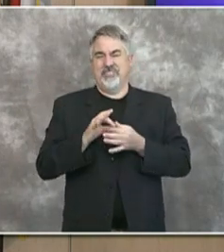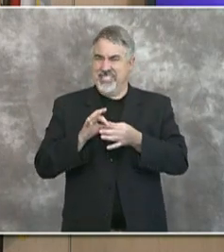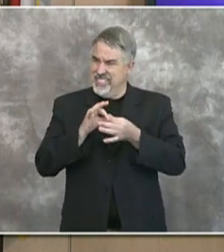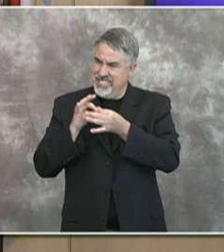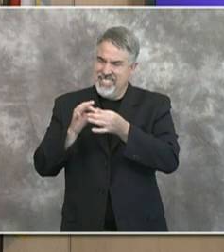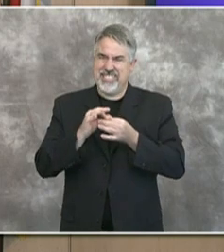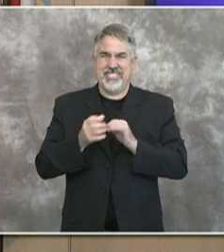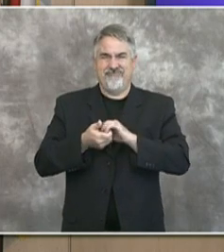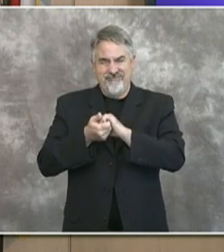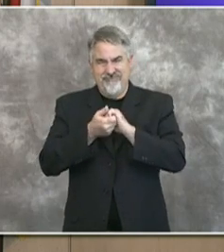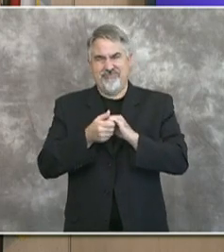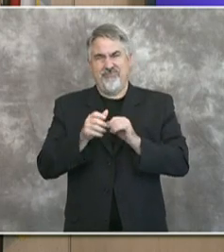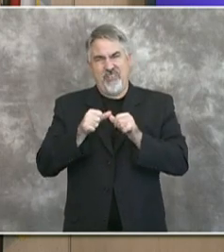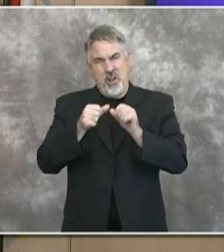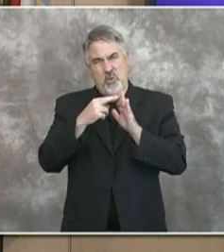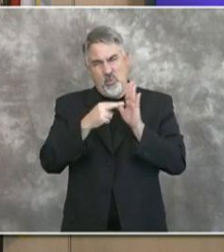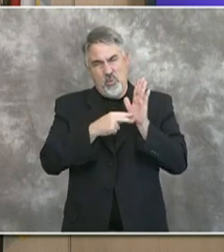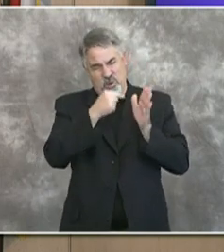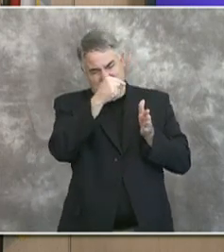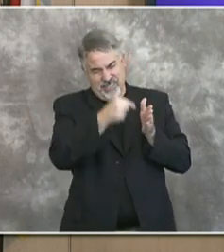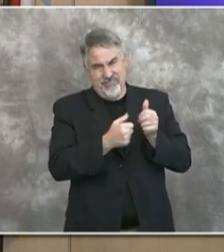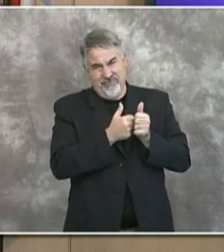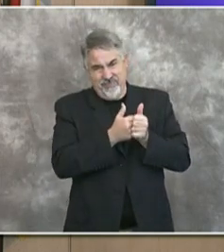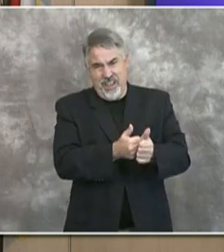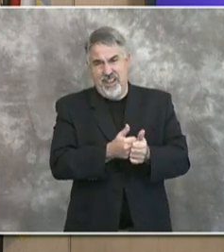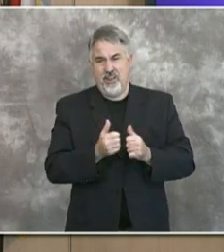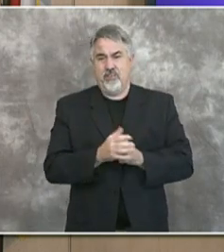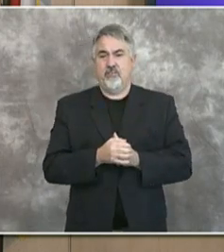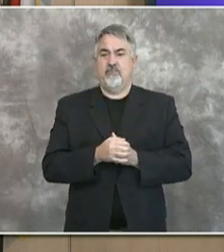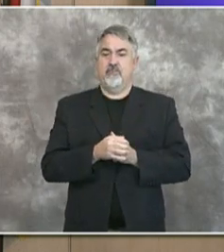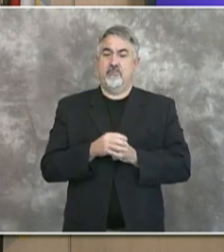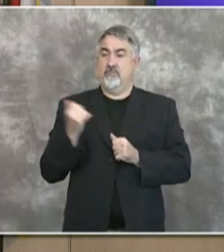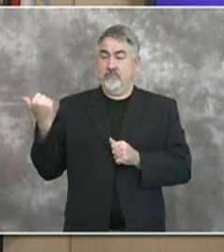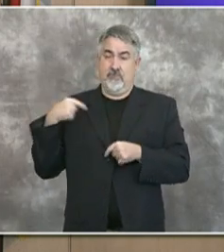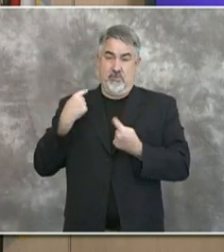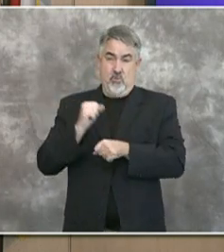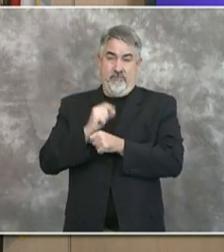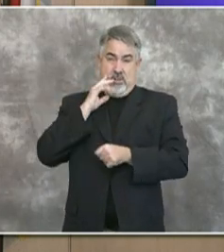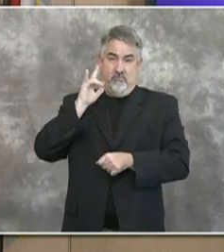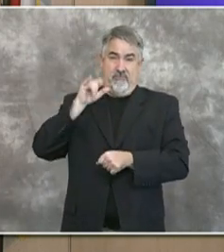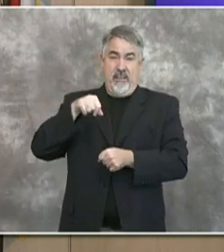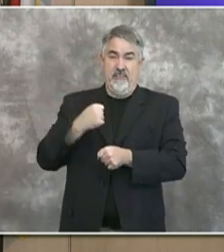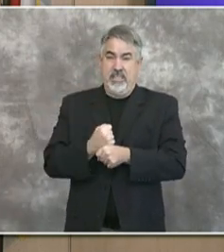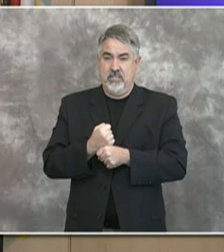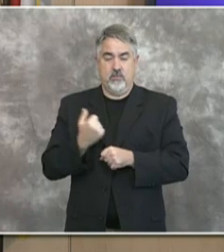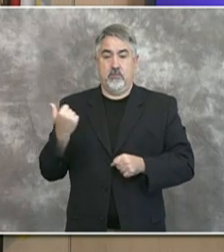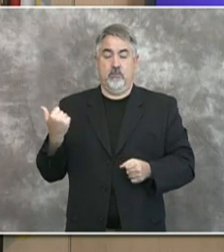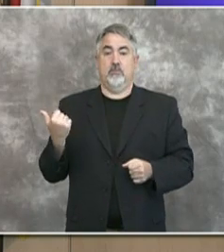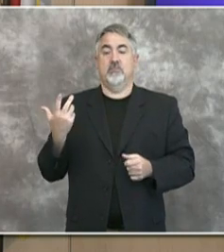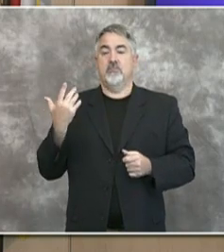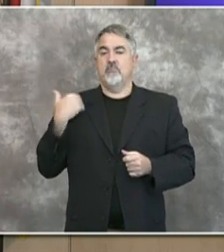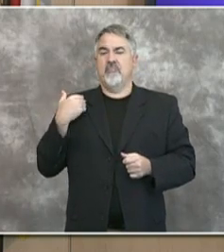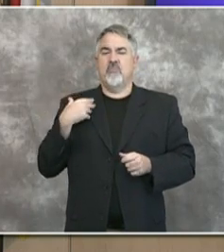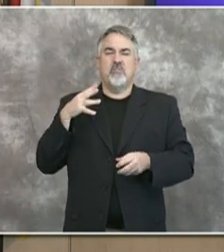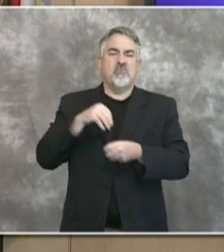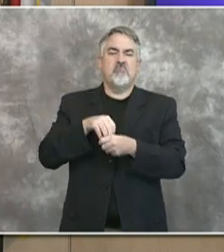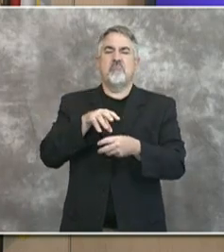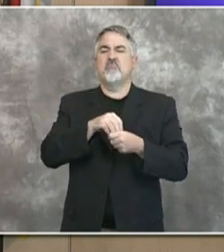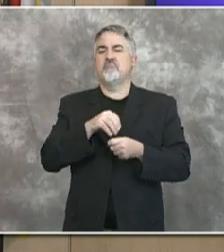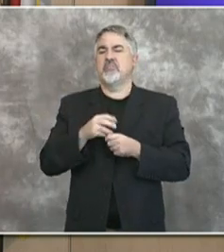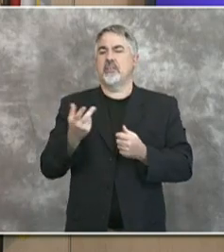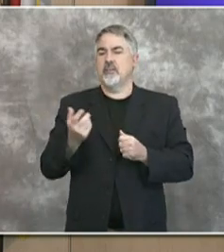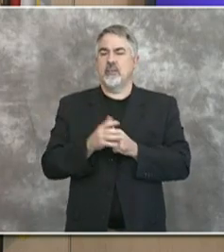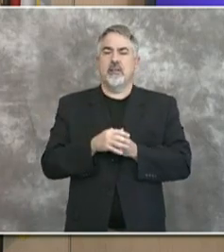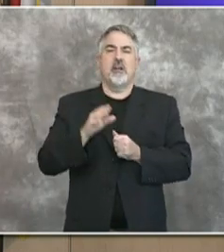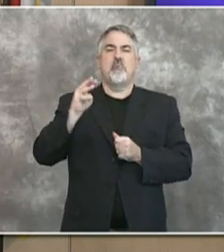the Board of Supervisors now for a little over 25 years, and before that I had the honor and pleasure of serving as a mayor and council member in the city